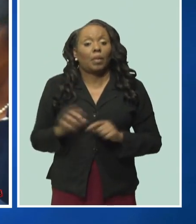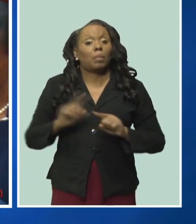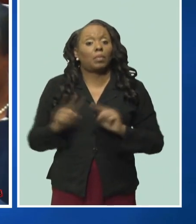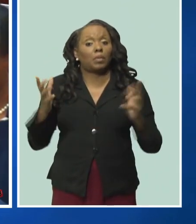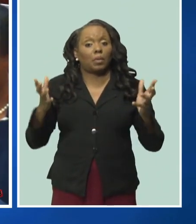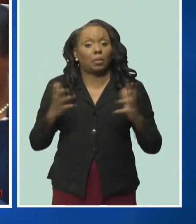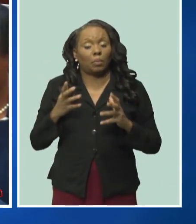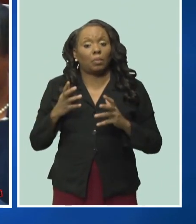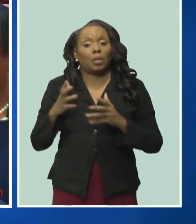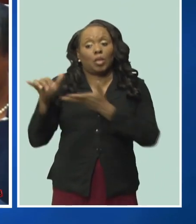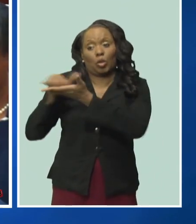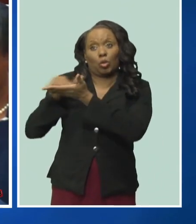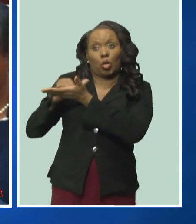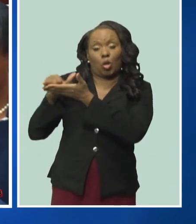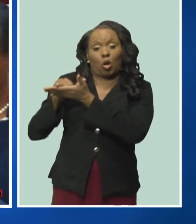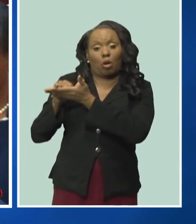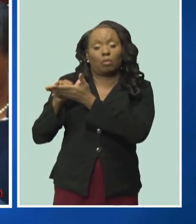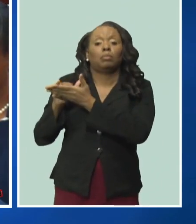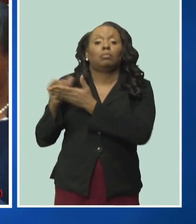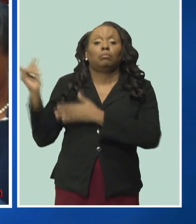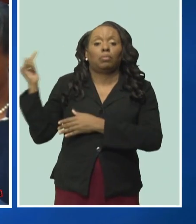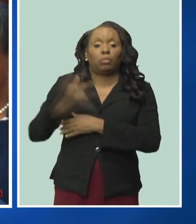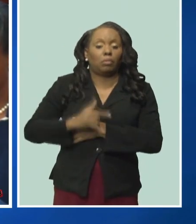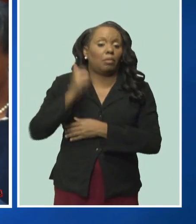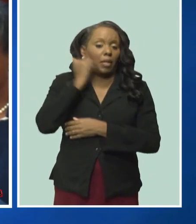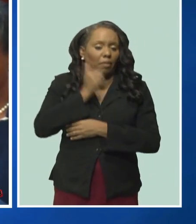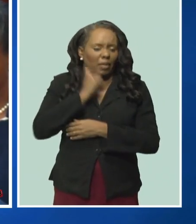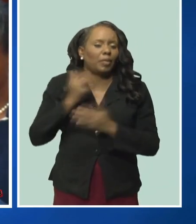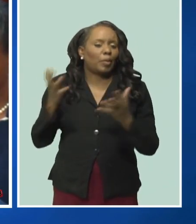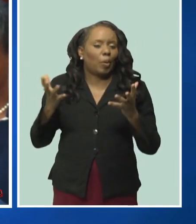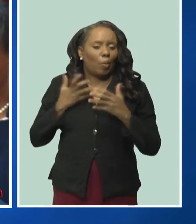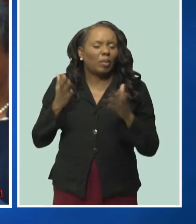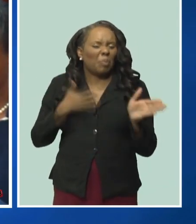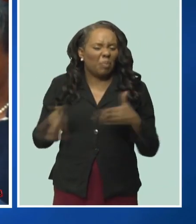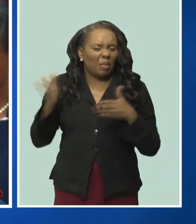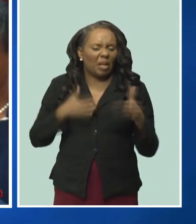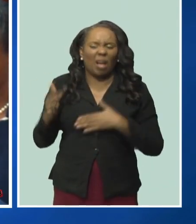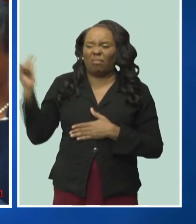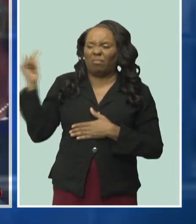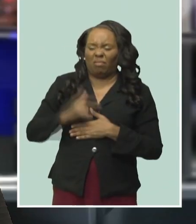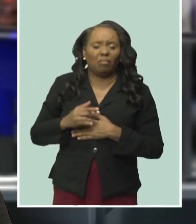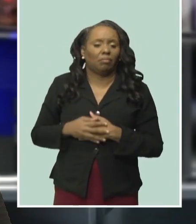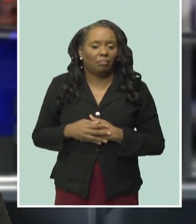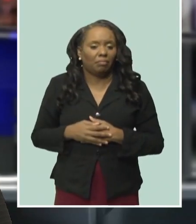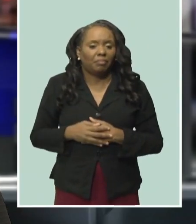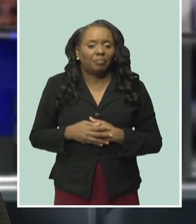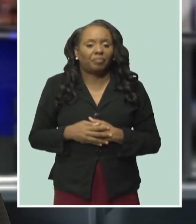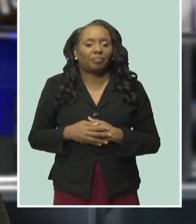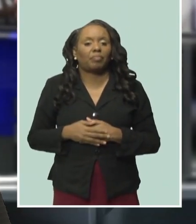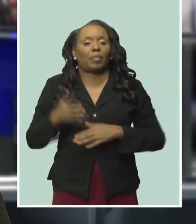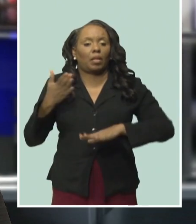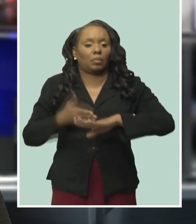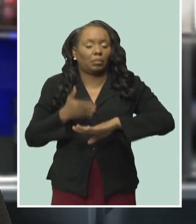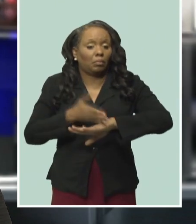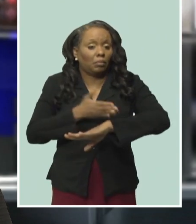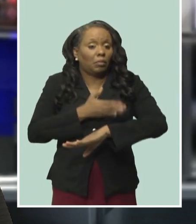services from New York, which gives obviously additional boosts from the northeastern corridor. Improving the